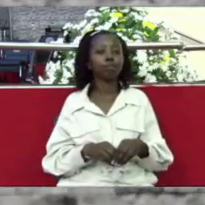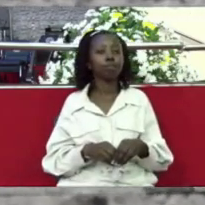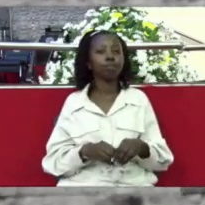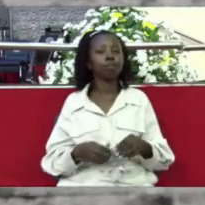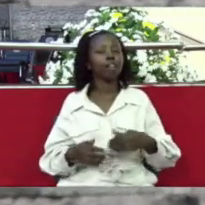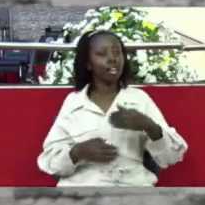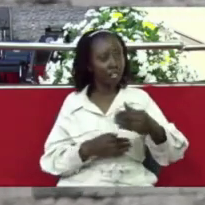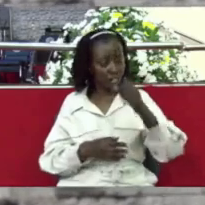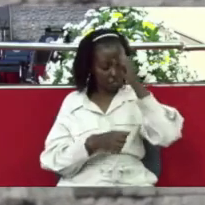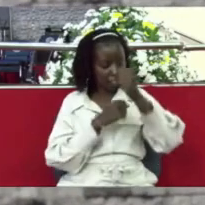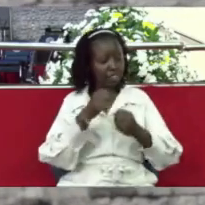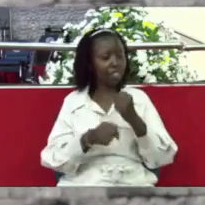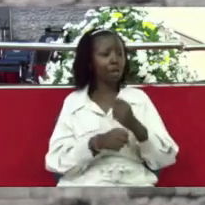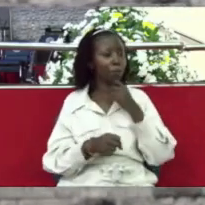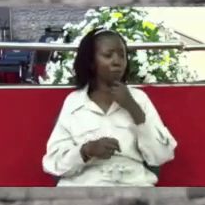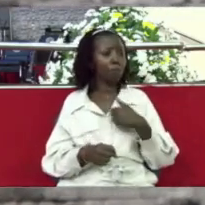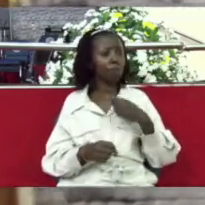next year I promise you,